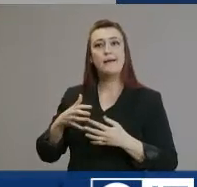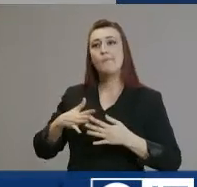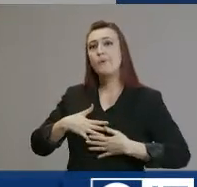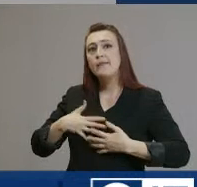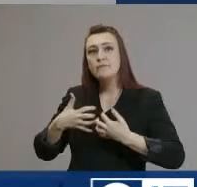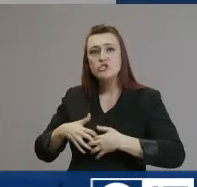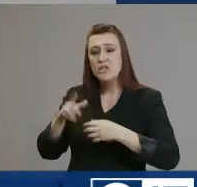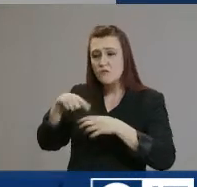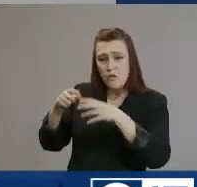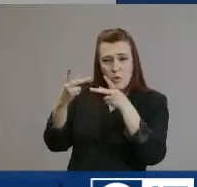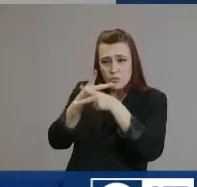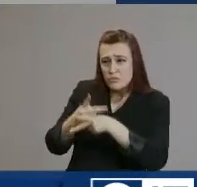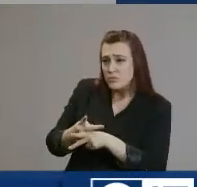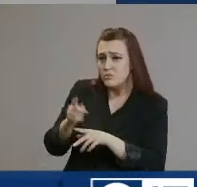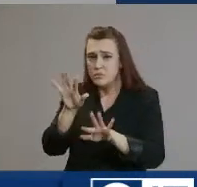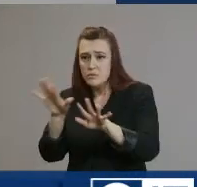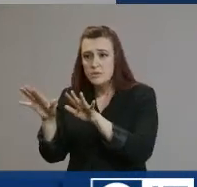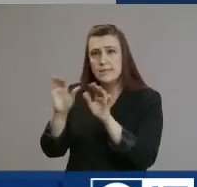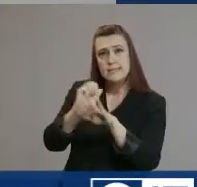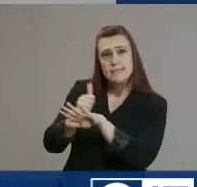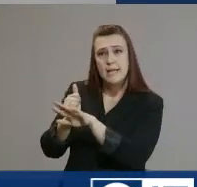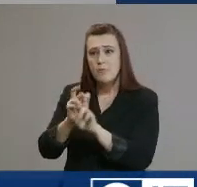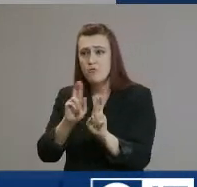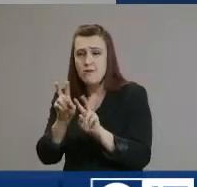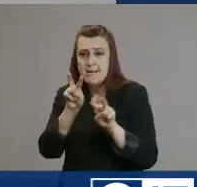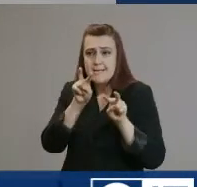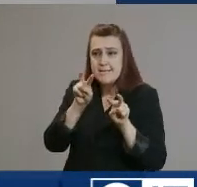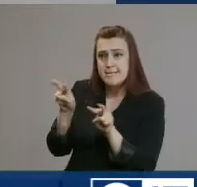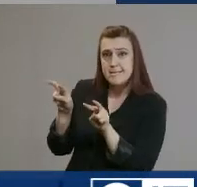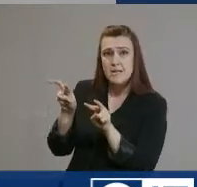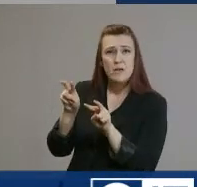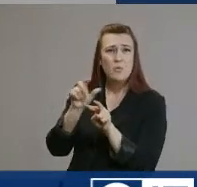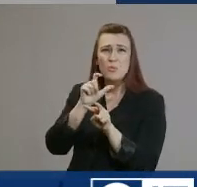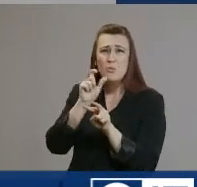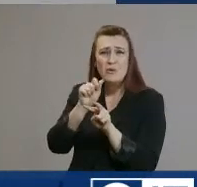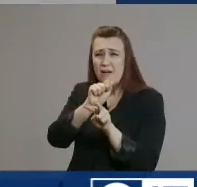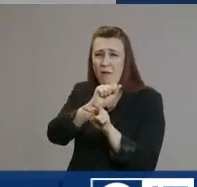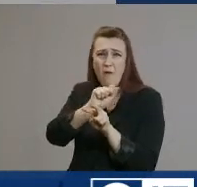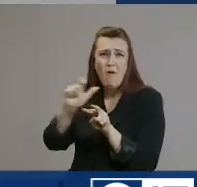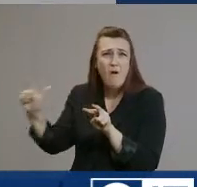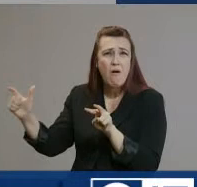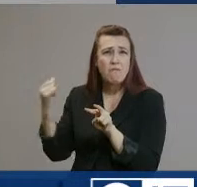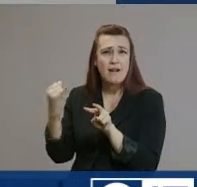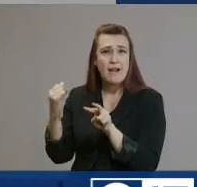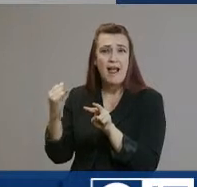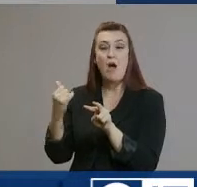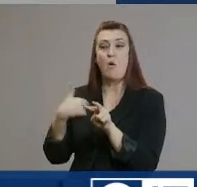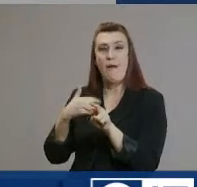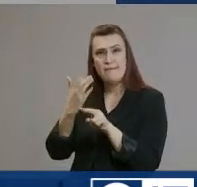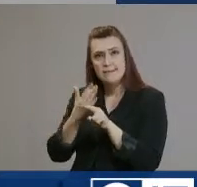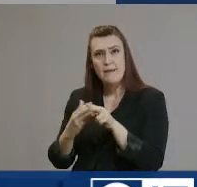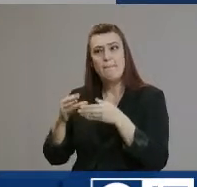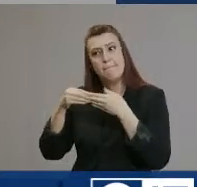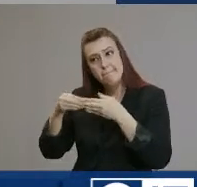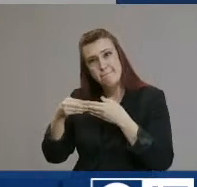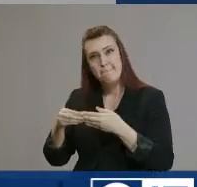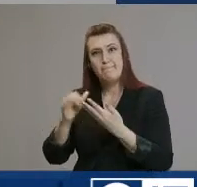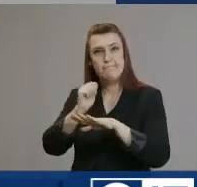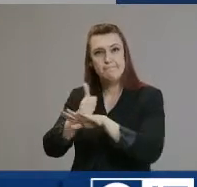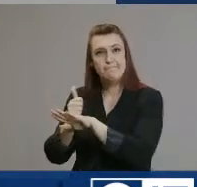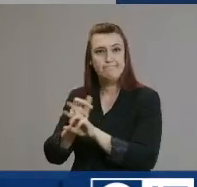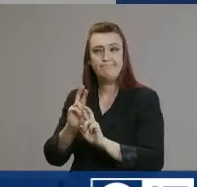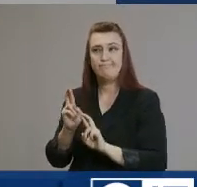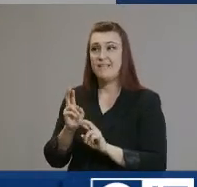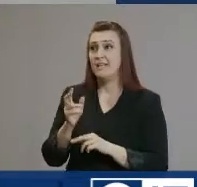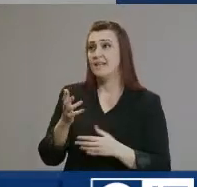now. You know everything that I know. I'm working with subject matter experts on this that are